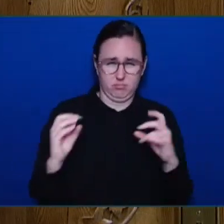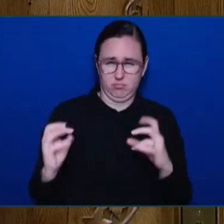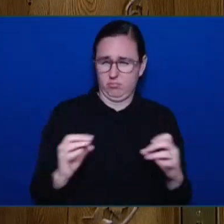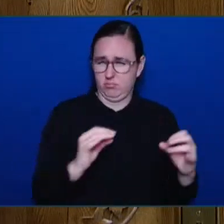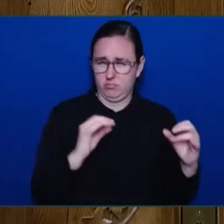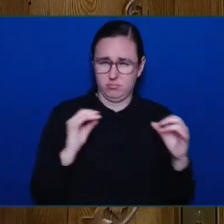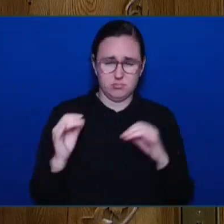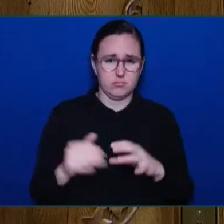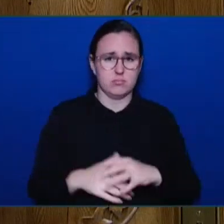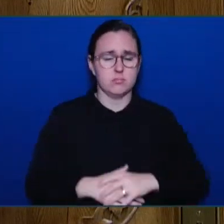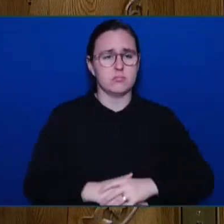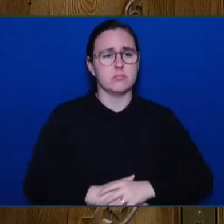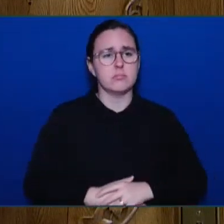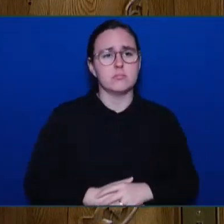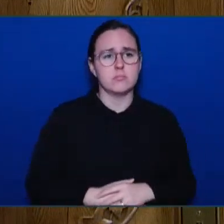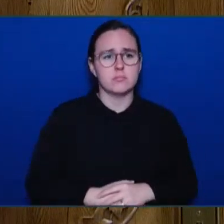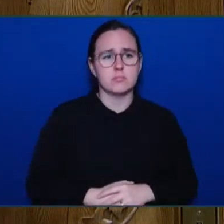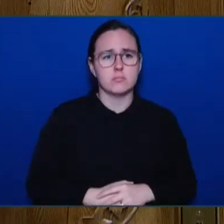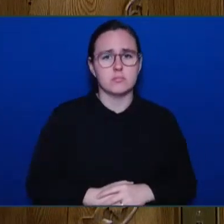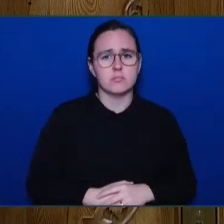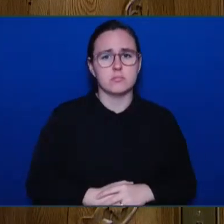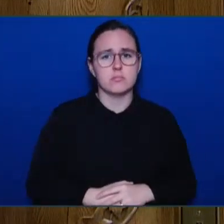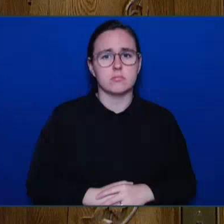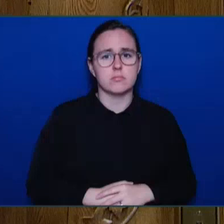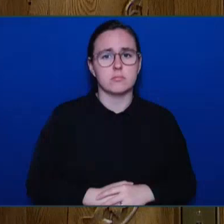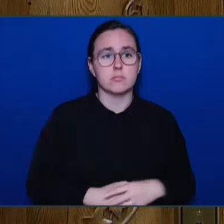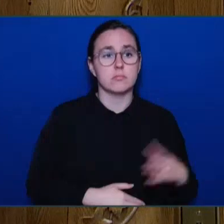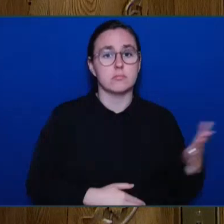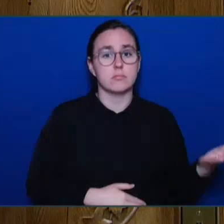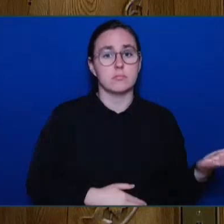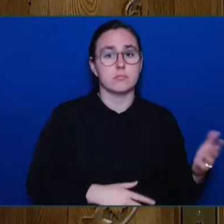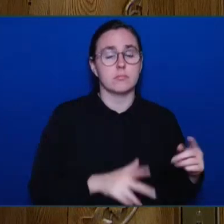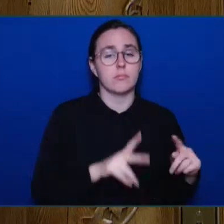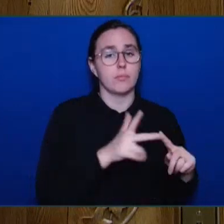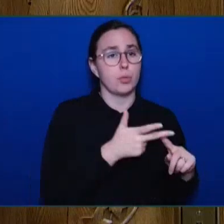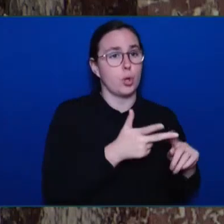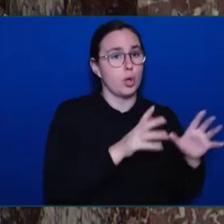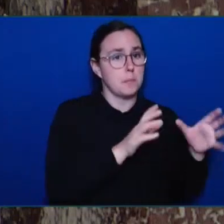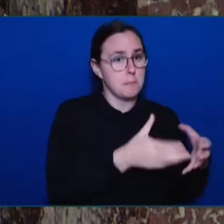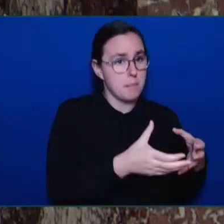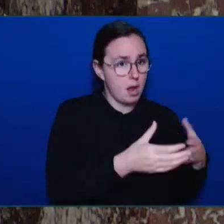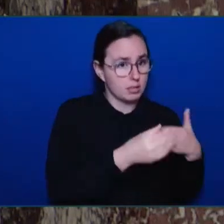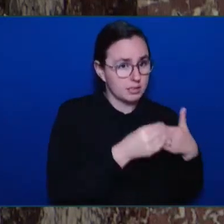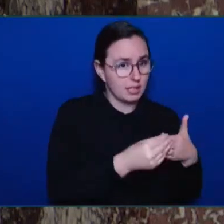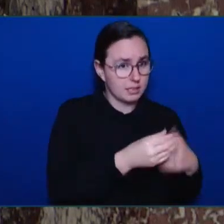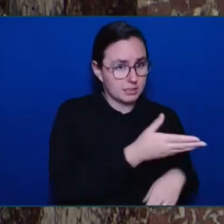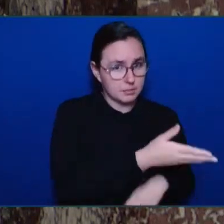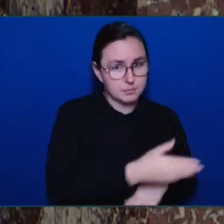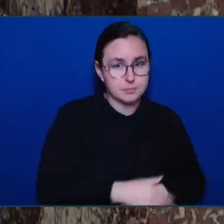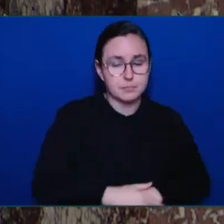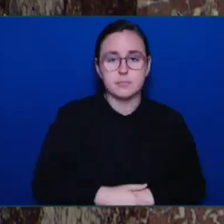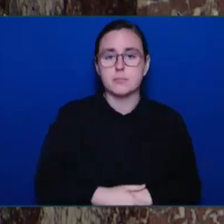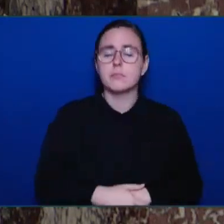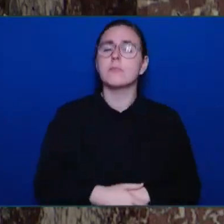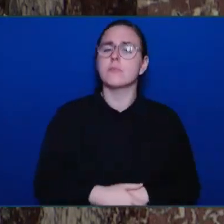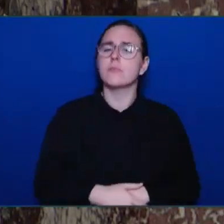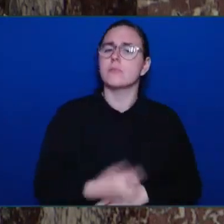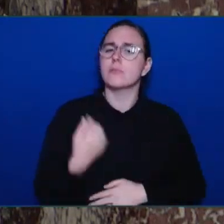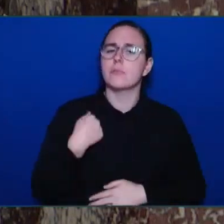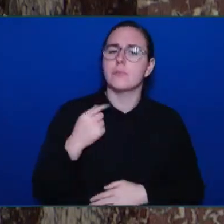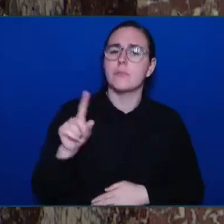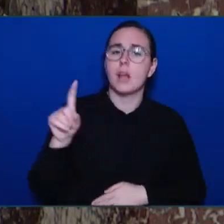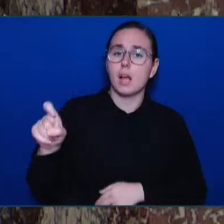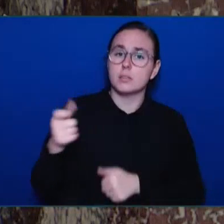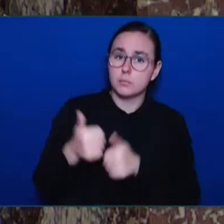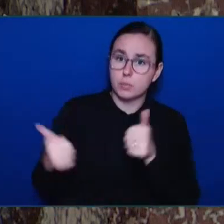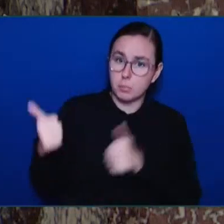Third-party House Leader. Thank you, Mr. Speaker. My question is to the Premier. Will he commit to a full, comprehensive review of the Mental Health Act?